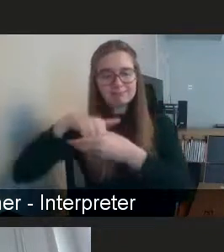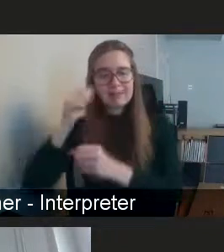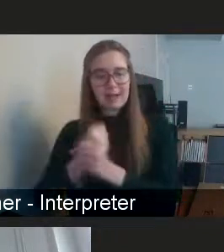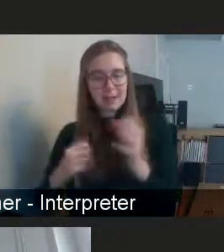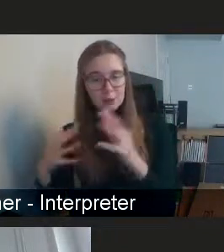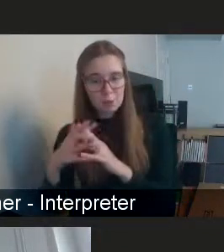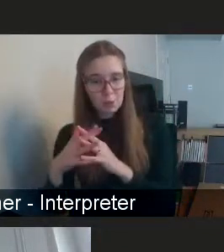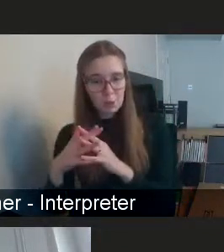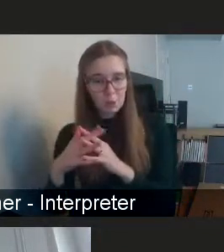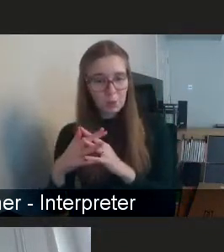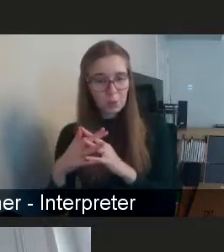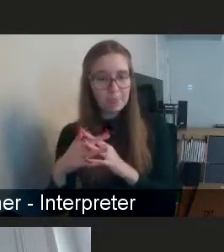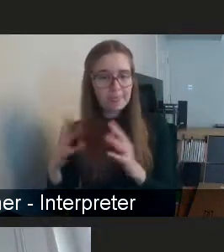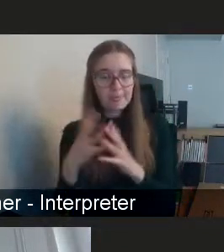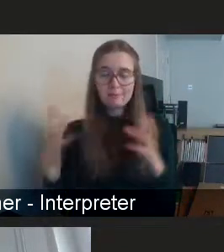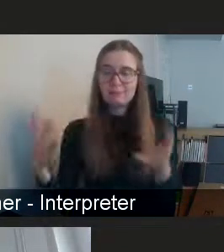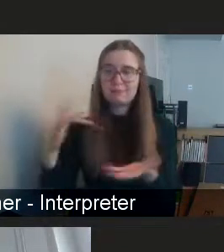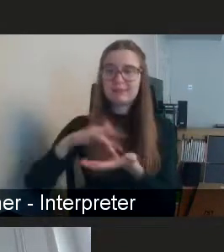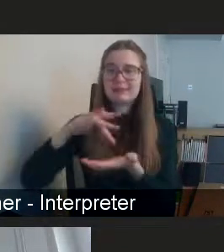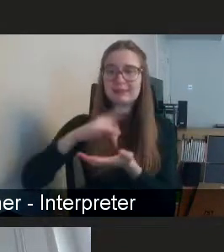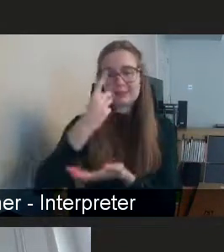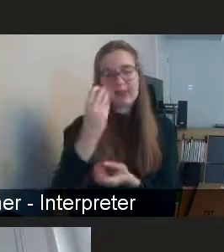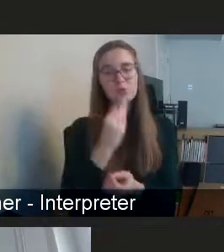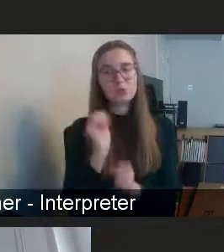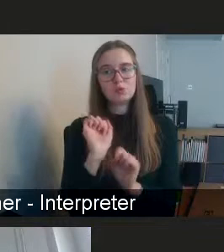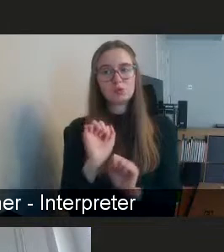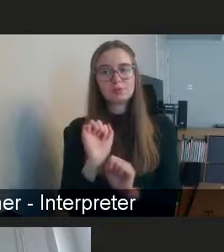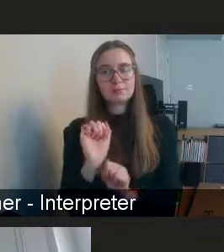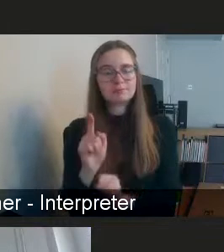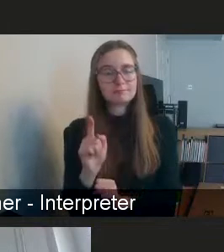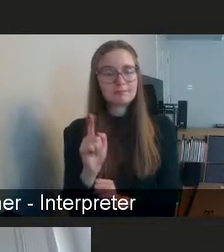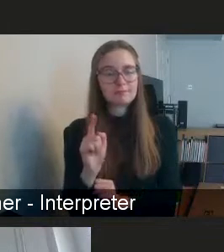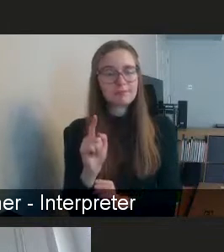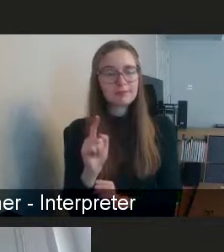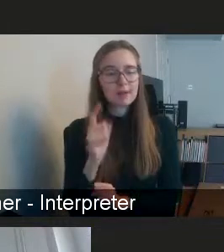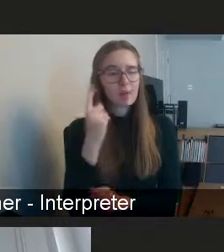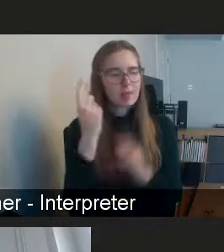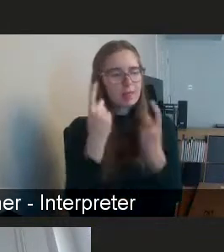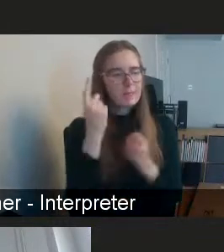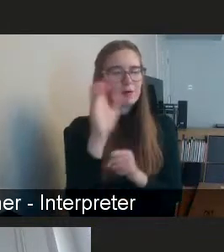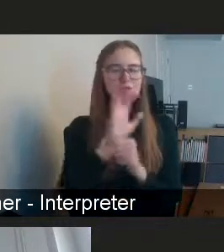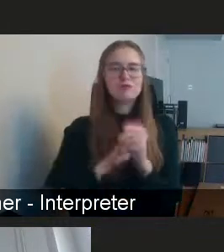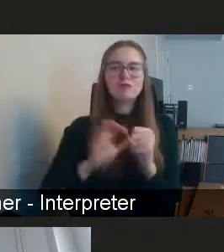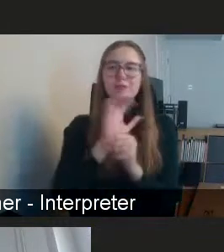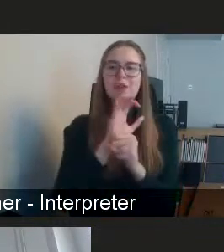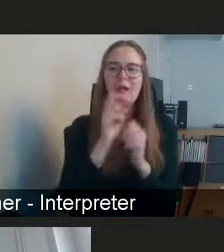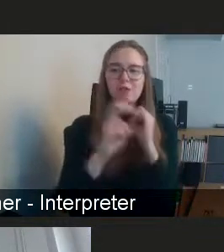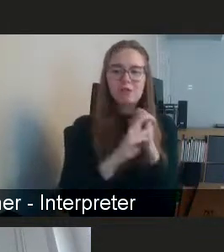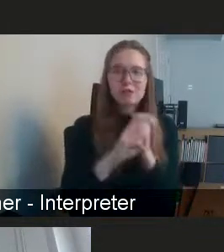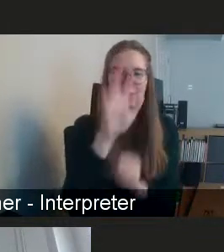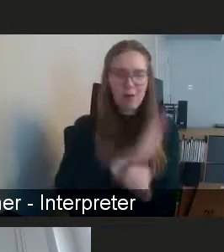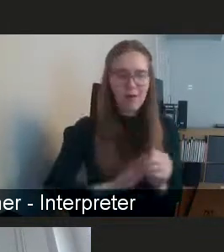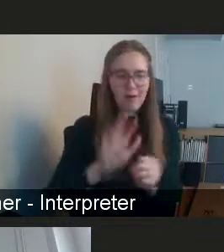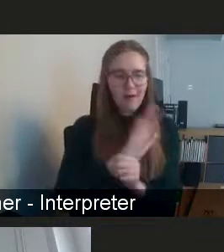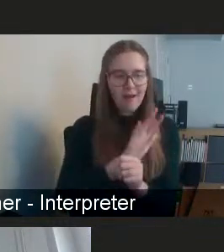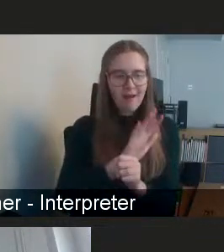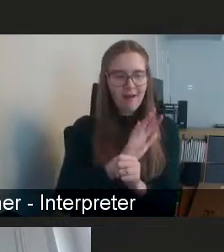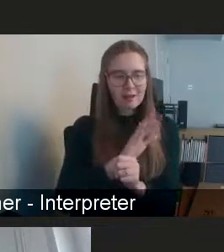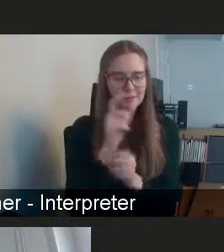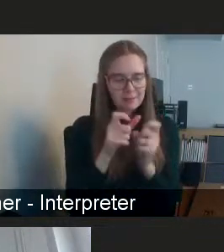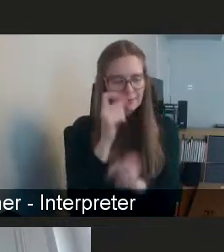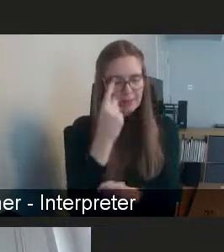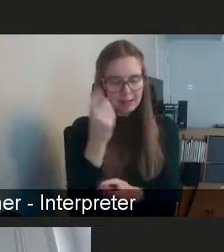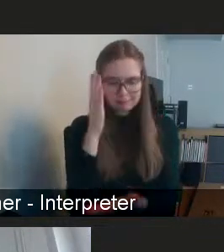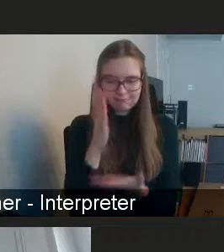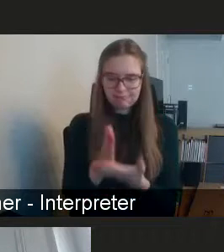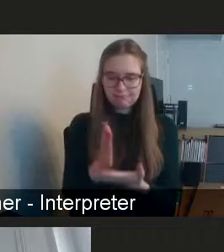Major cities will be able to use it. What are we thinking about the regional transport areas? Otherwise, people will eventually make that choice that if